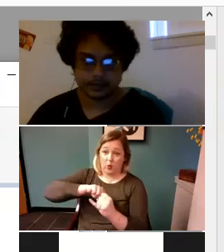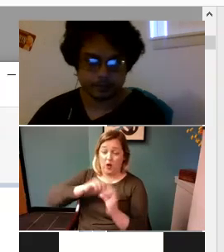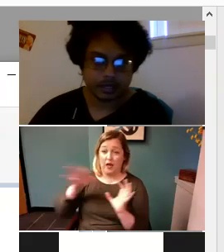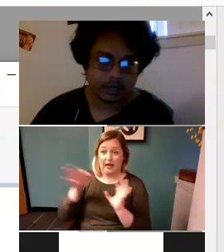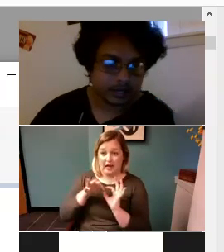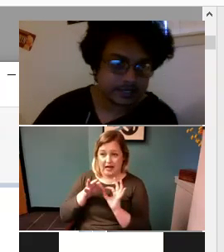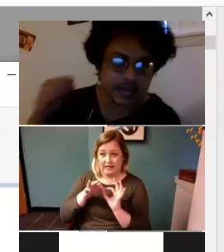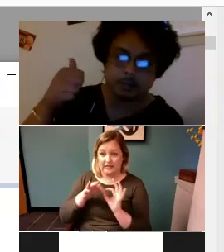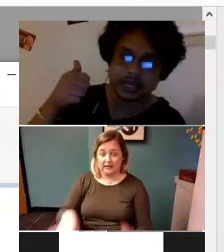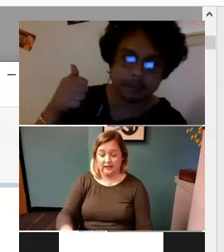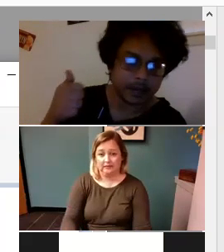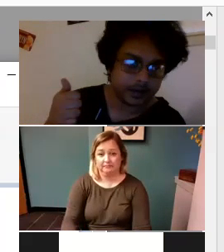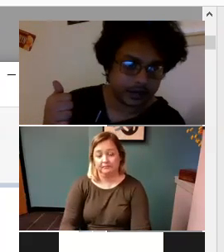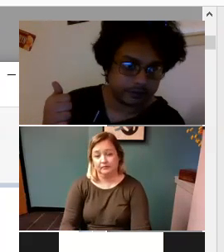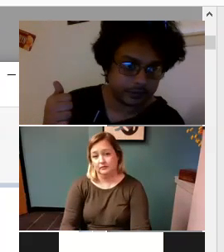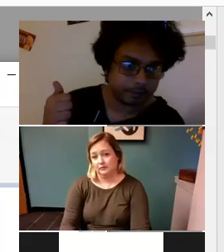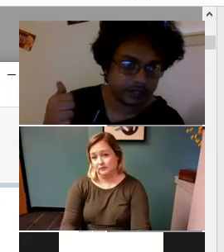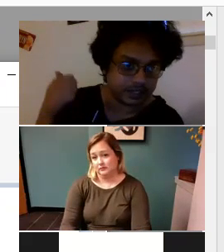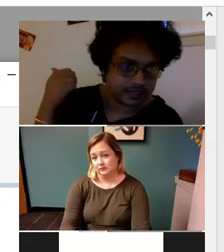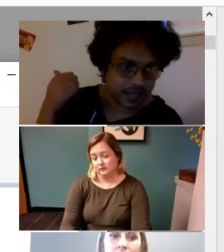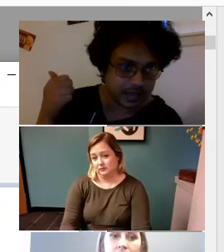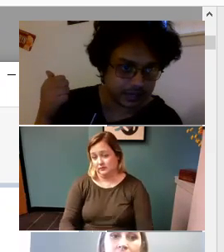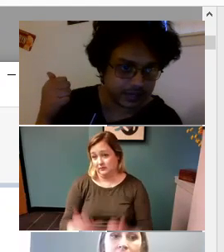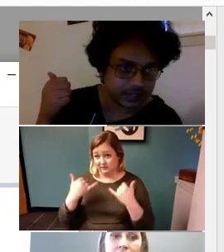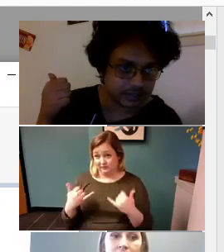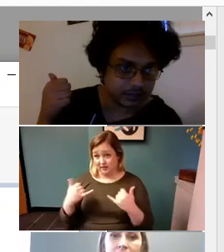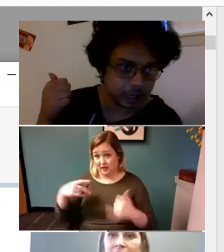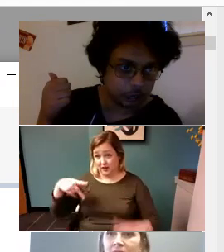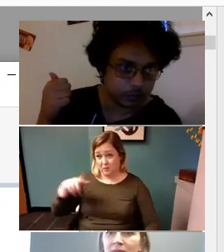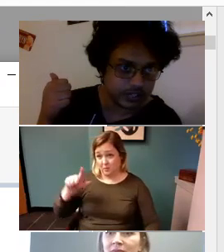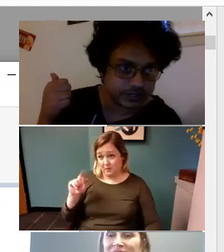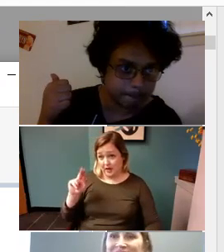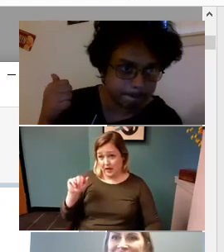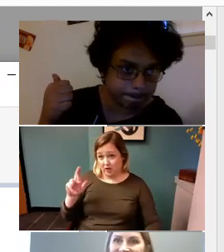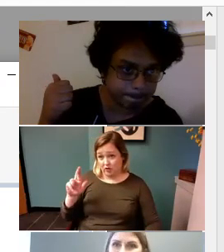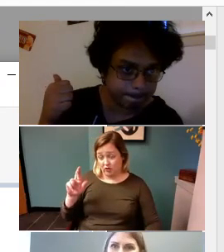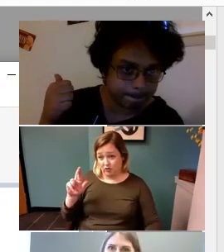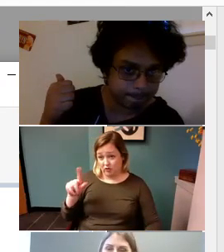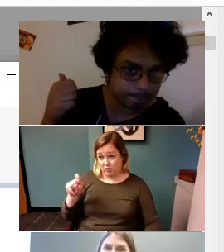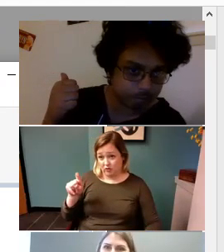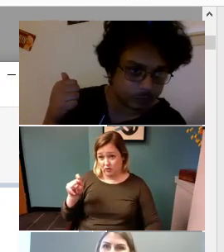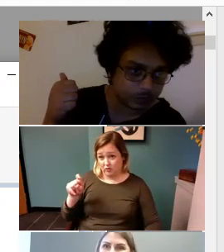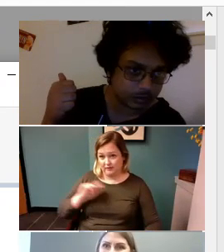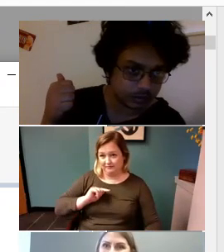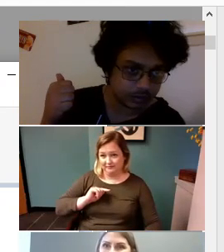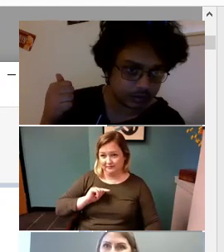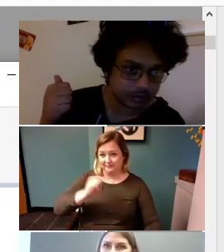like this. Does that make it a planar graph? Yes, Taha agrees. How about Nice?